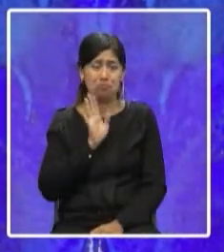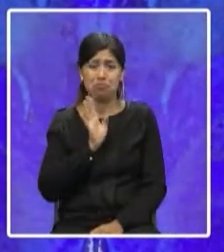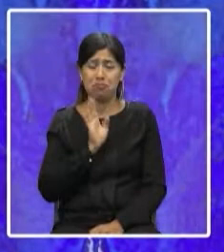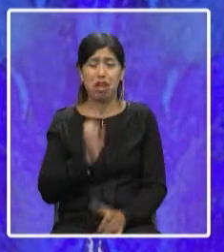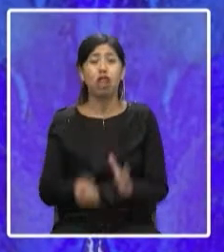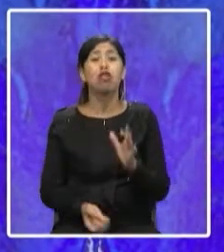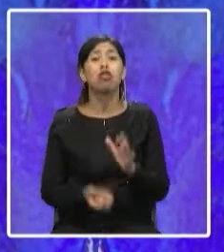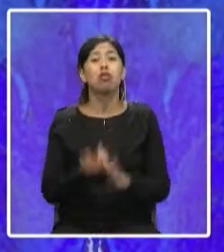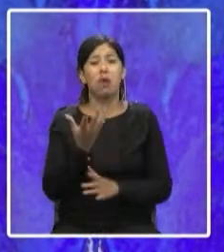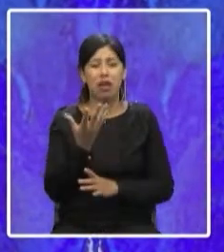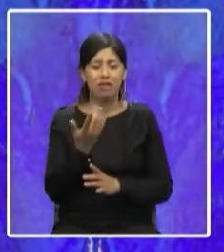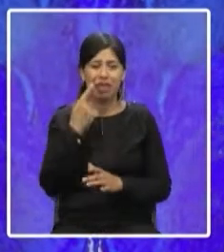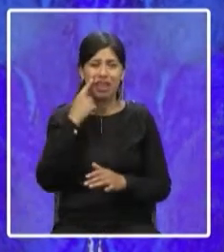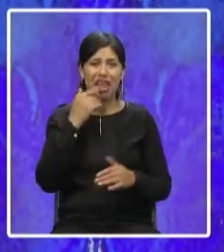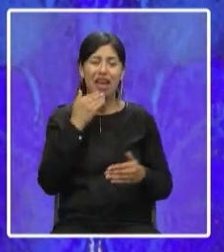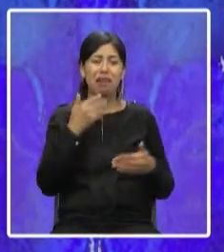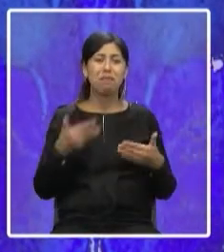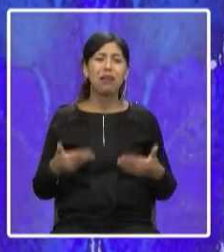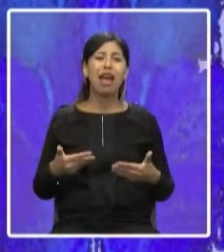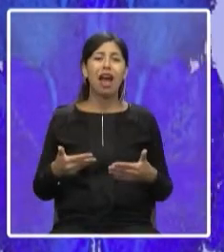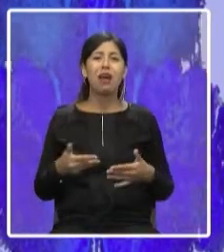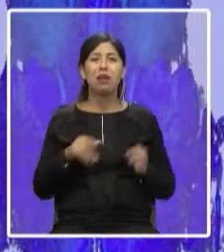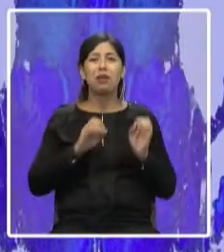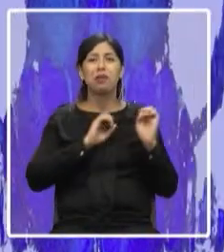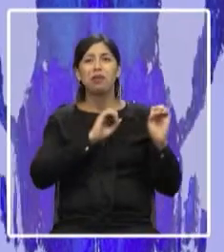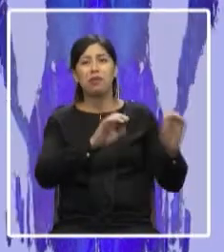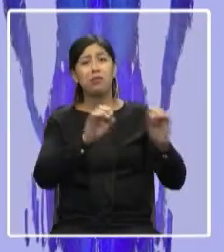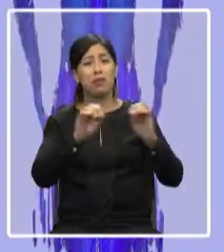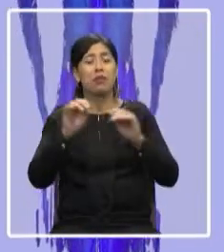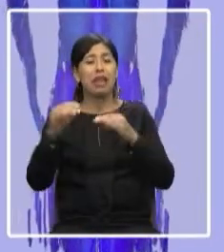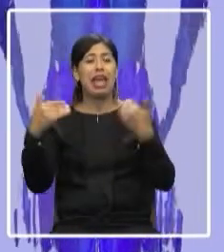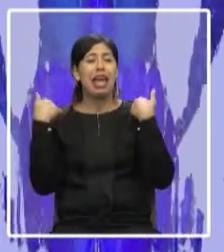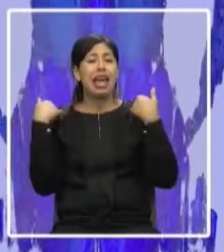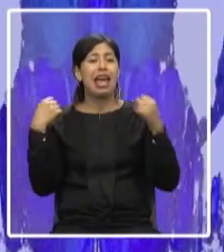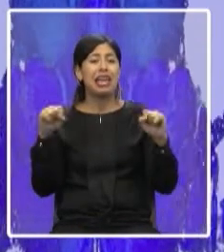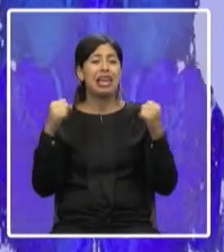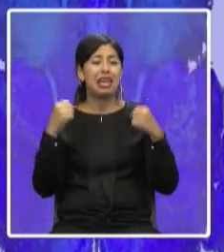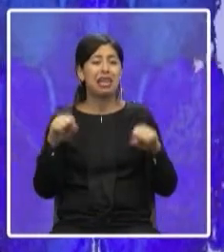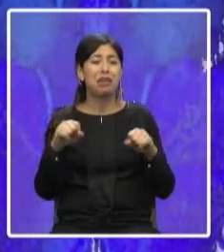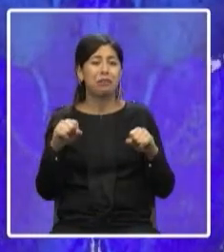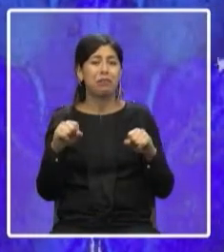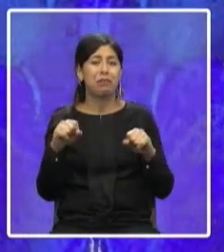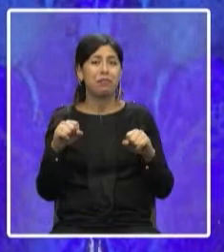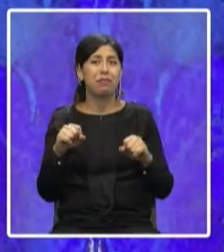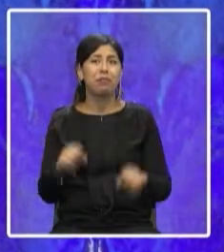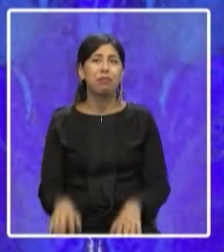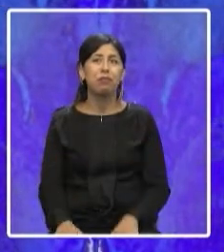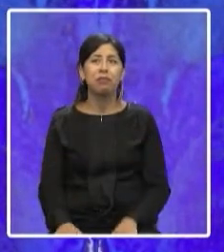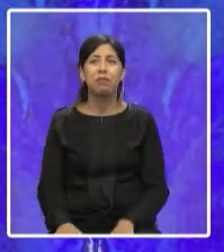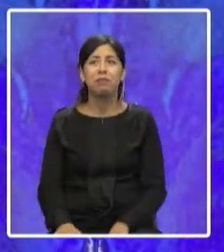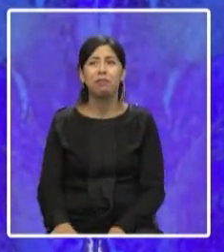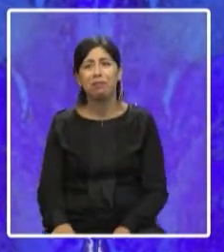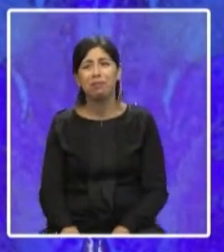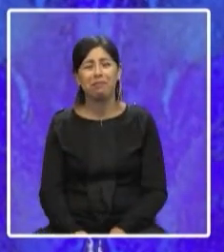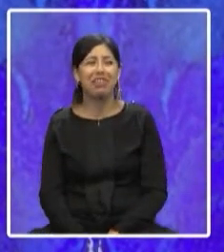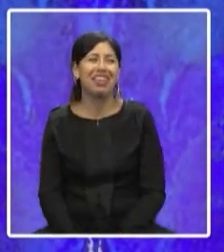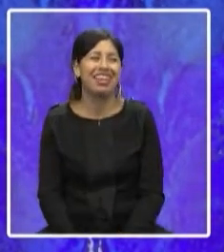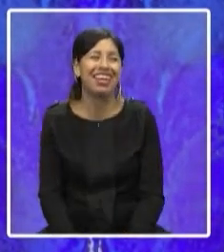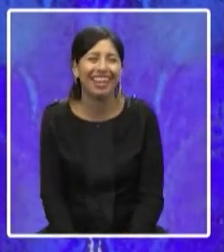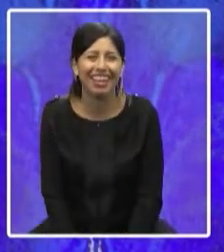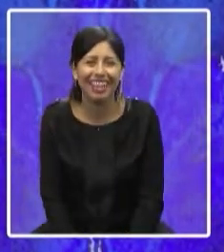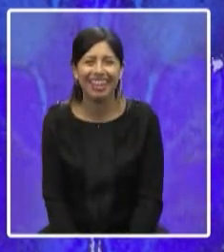So there are some timeless tasks, the grunting and the sweating, the agony and the ecstasy. There are some tasks that are now done by